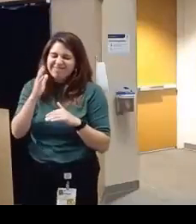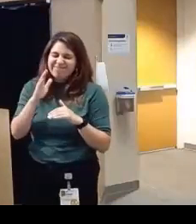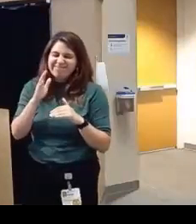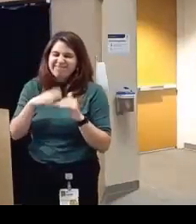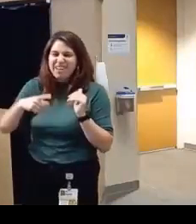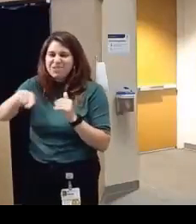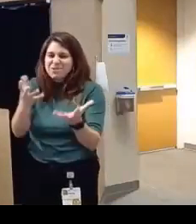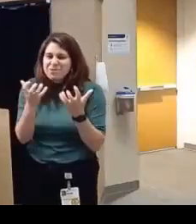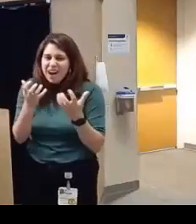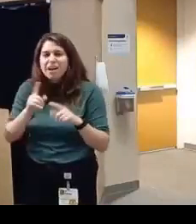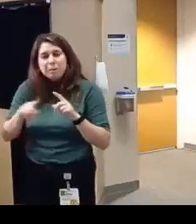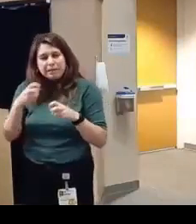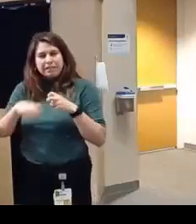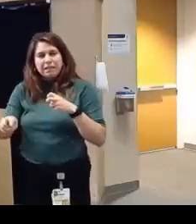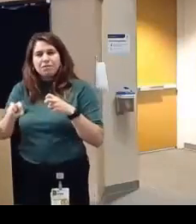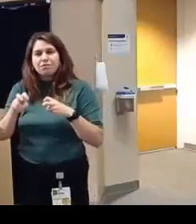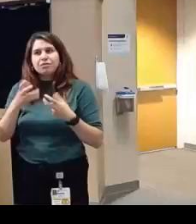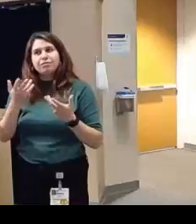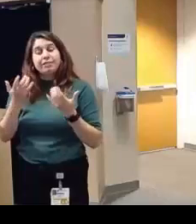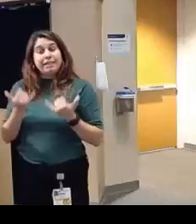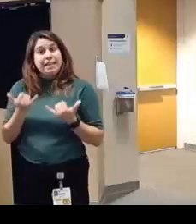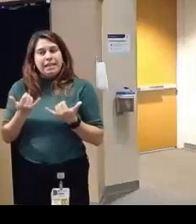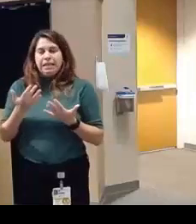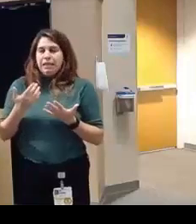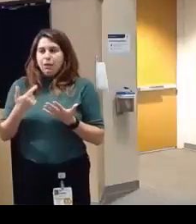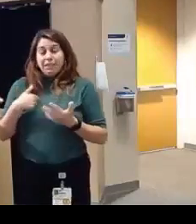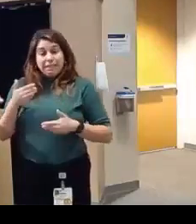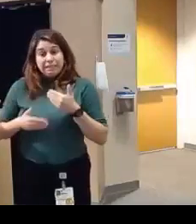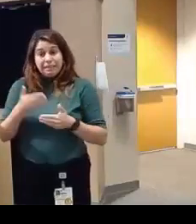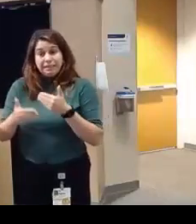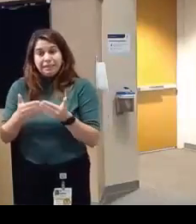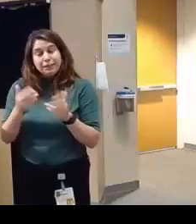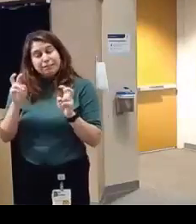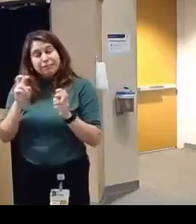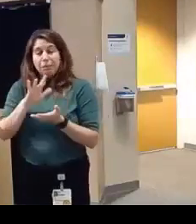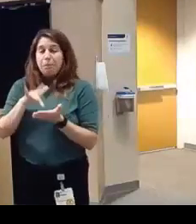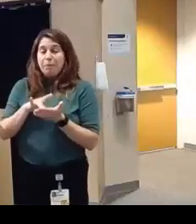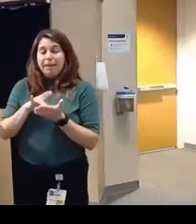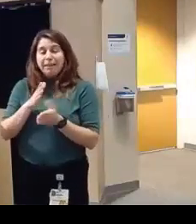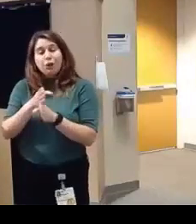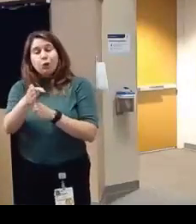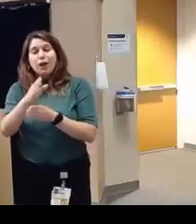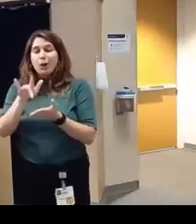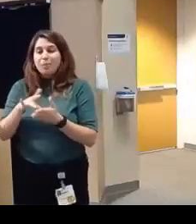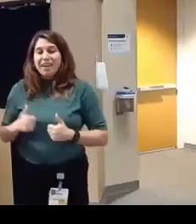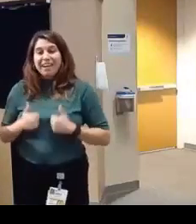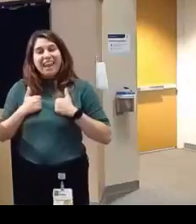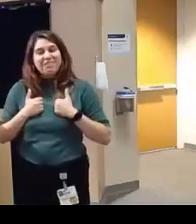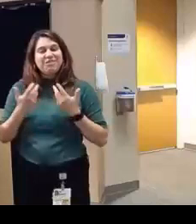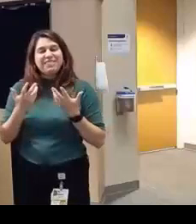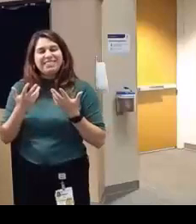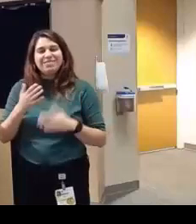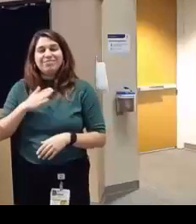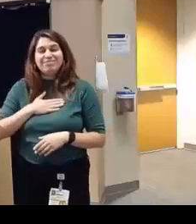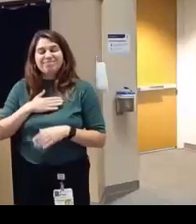it's hard when you start at this stage in your life, a certain stage we sometimes call mid-career, midlife. Happens to be where I'm at. My